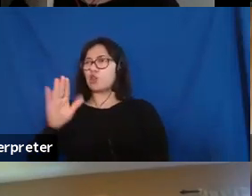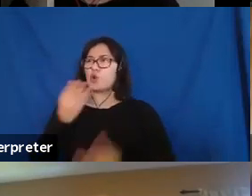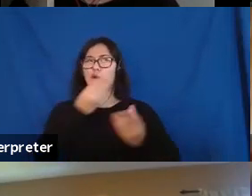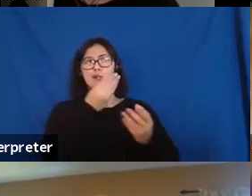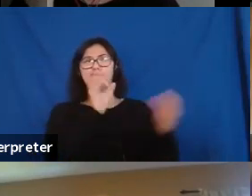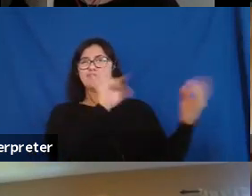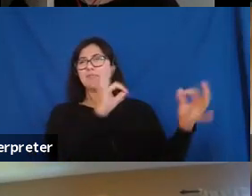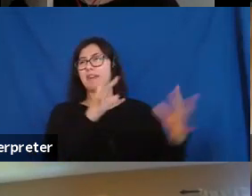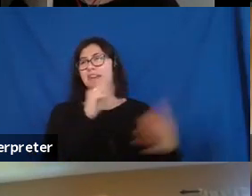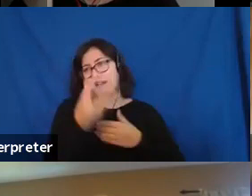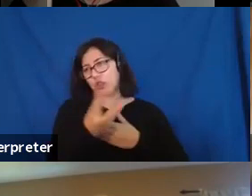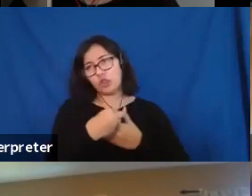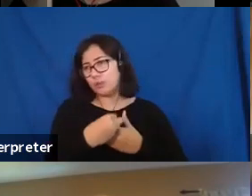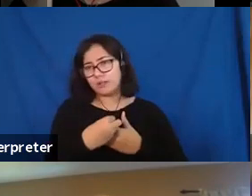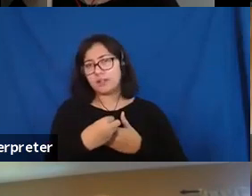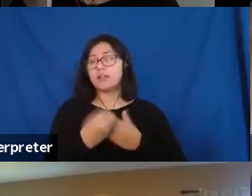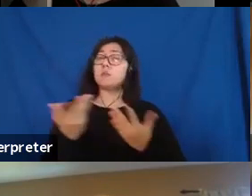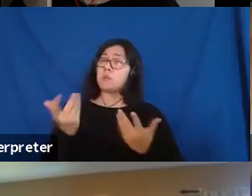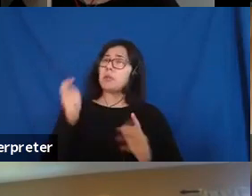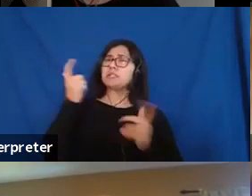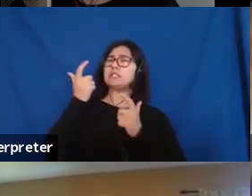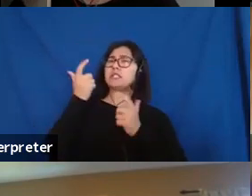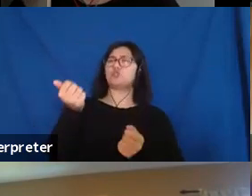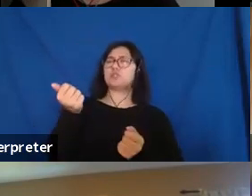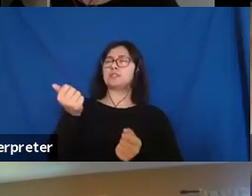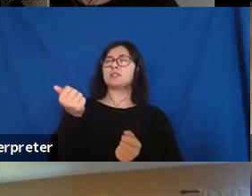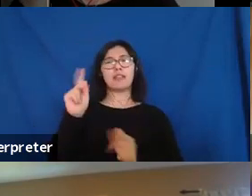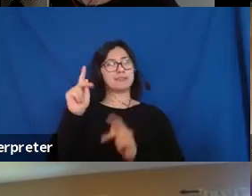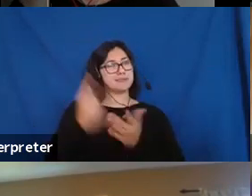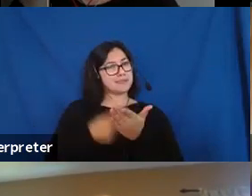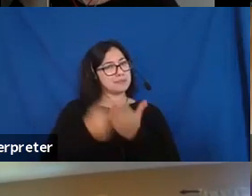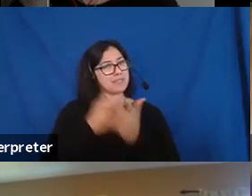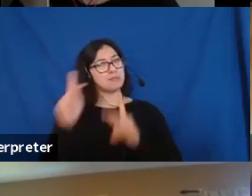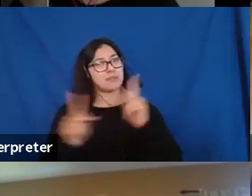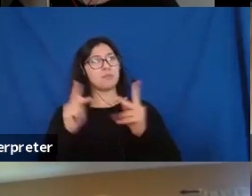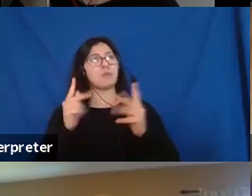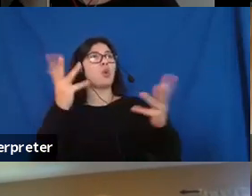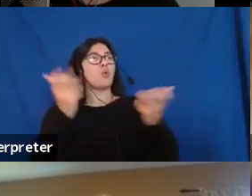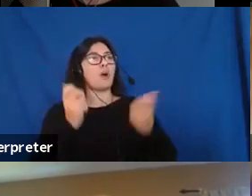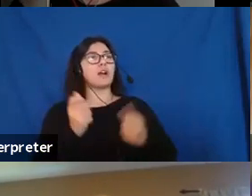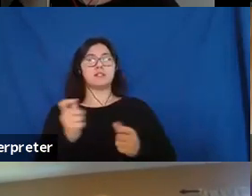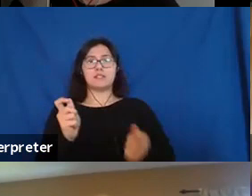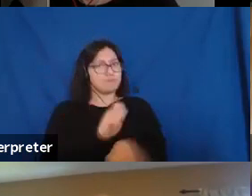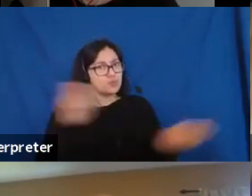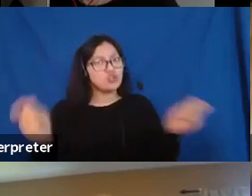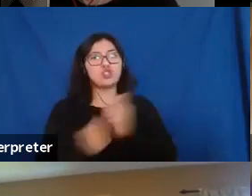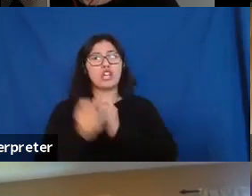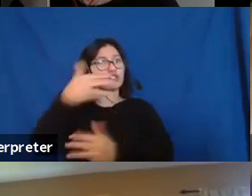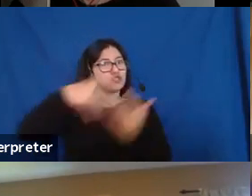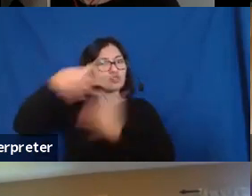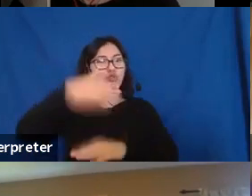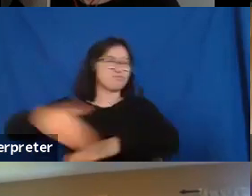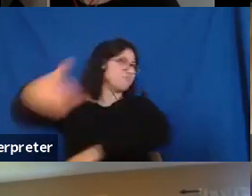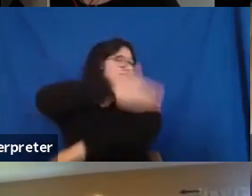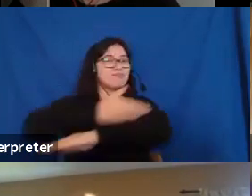wasn't included. That's always an interesting dynamic, that sometimes people who are trying to make progressive social change avoid the people